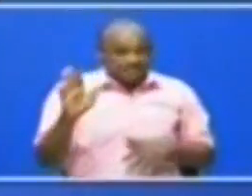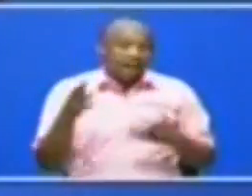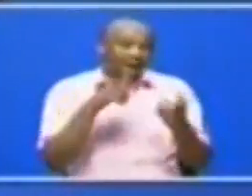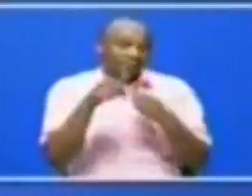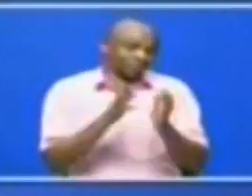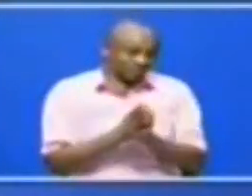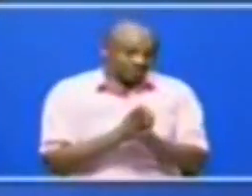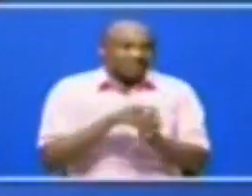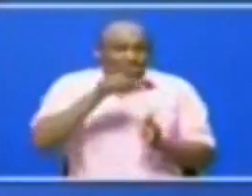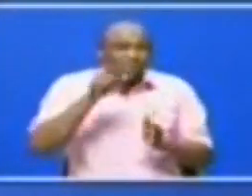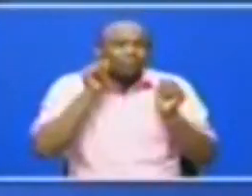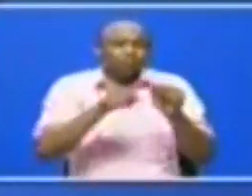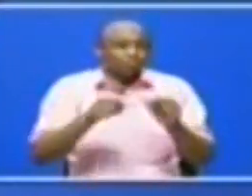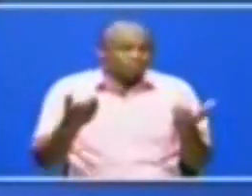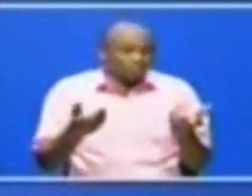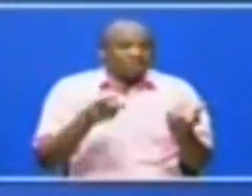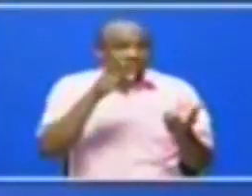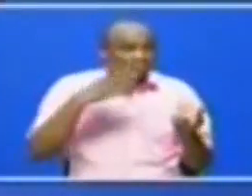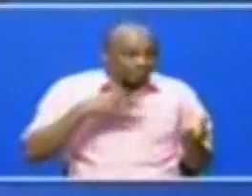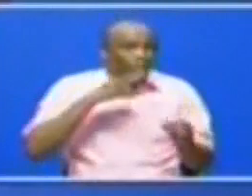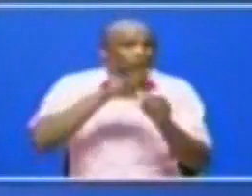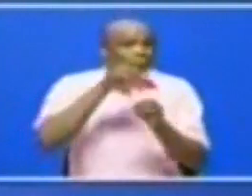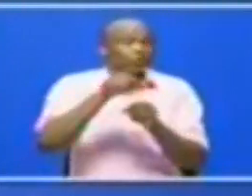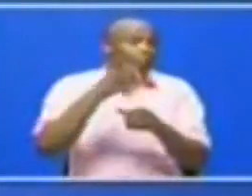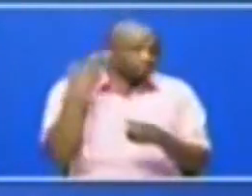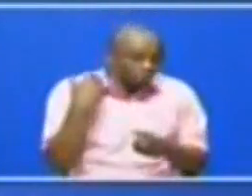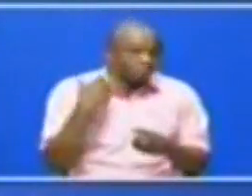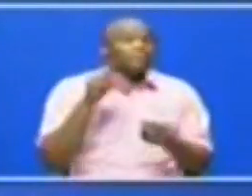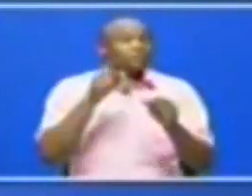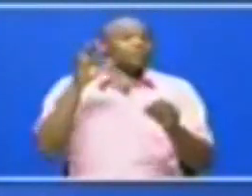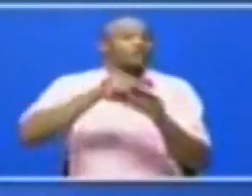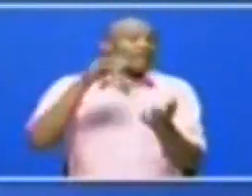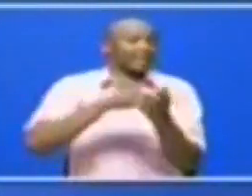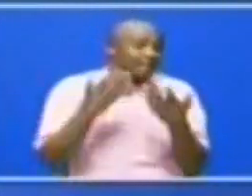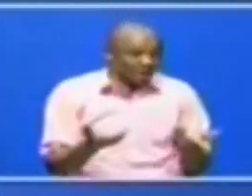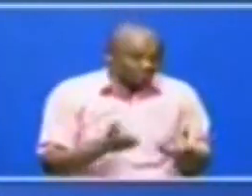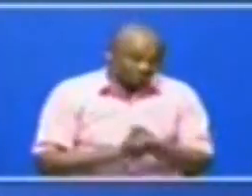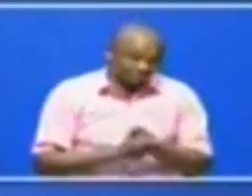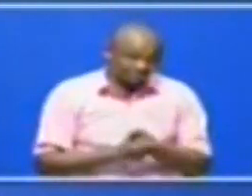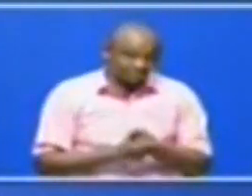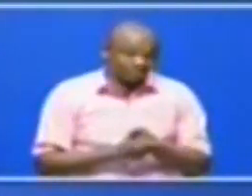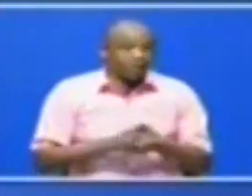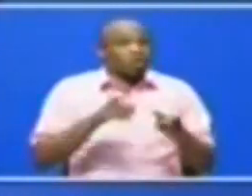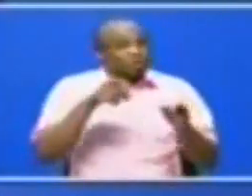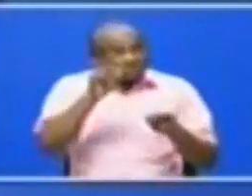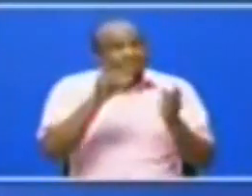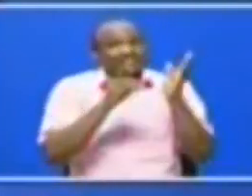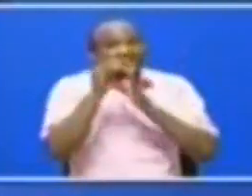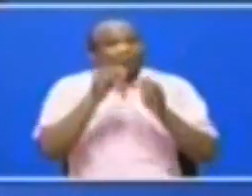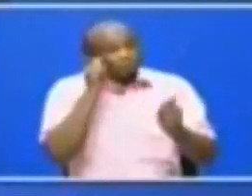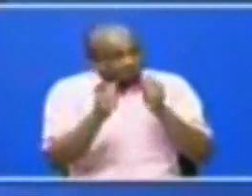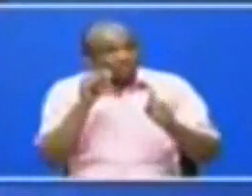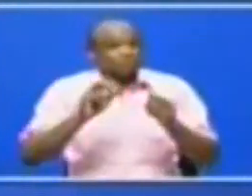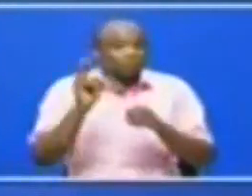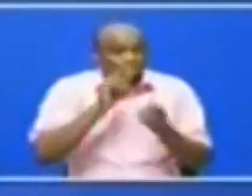about. How are you going to maintain these people that you proverbially won in the last election? And then which data are you going to use to